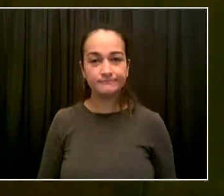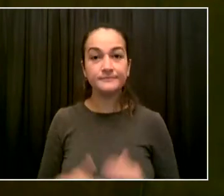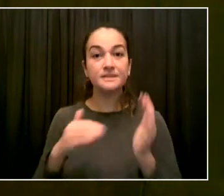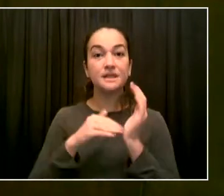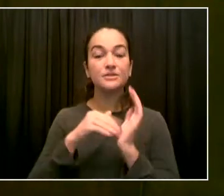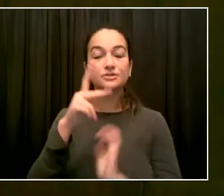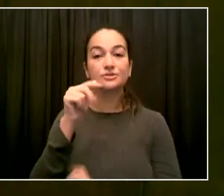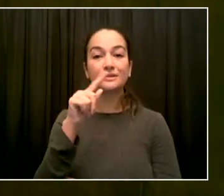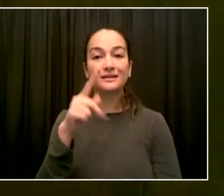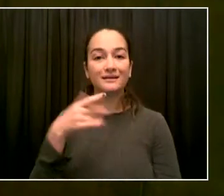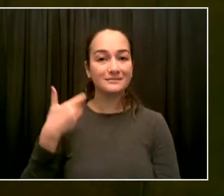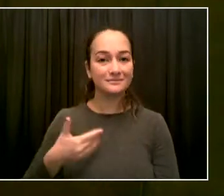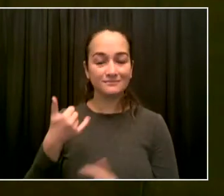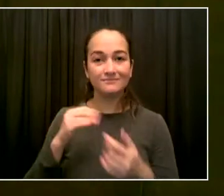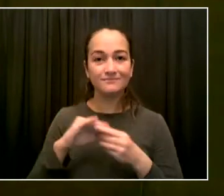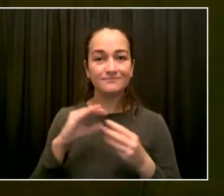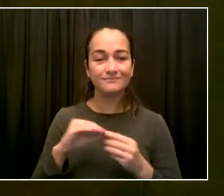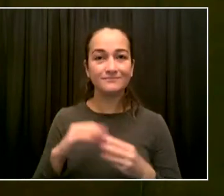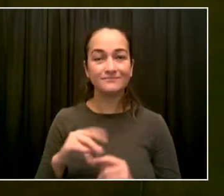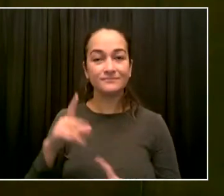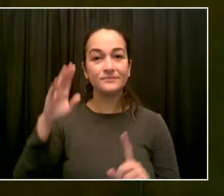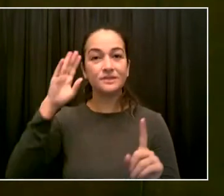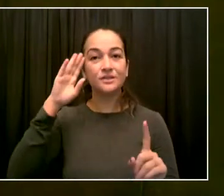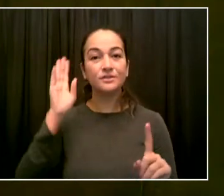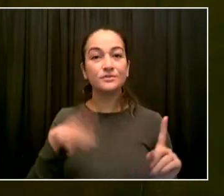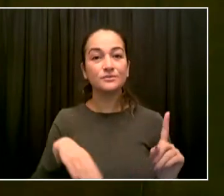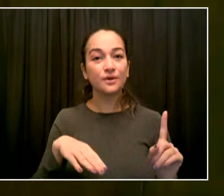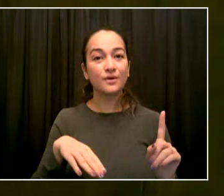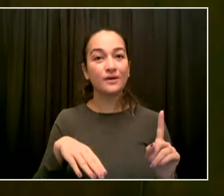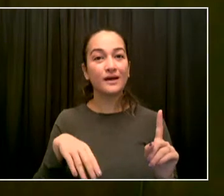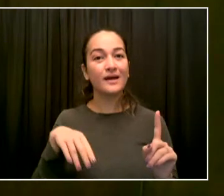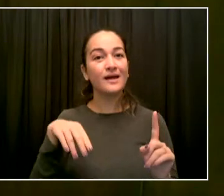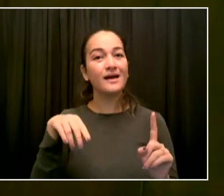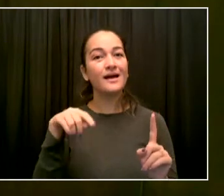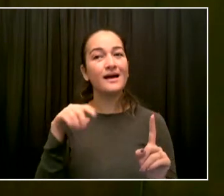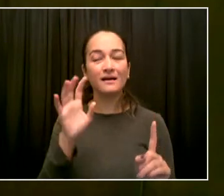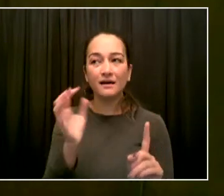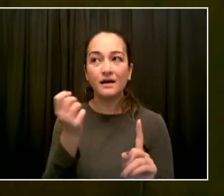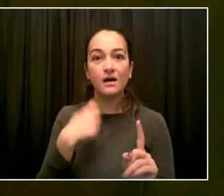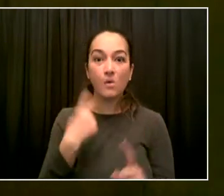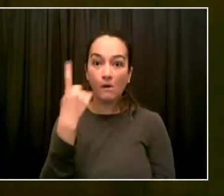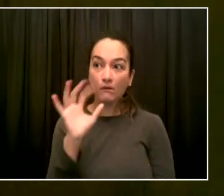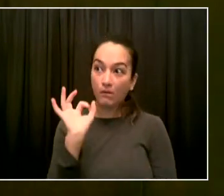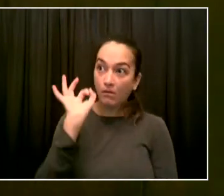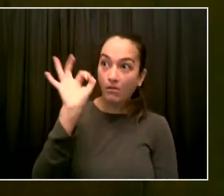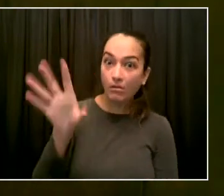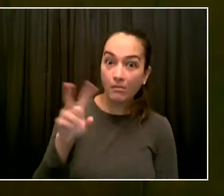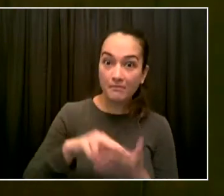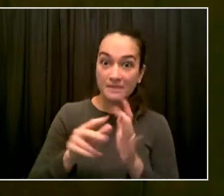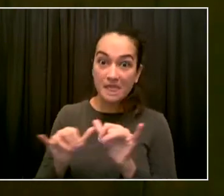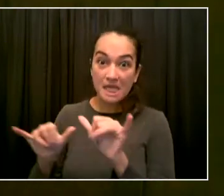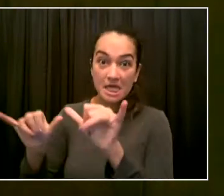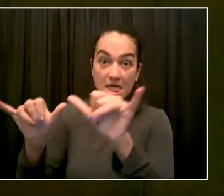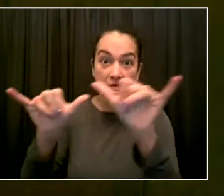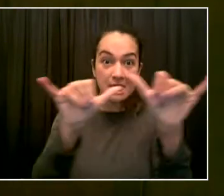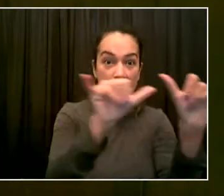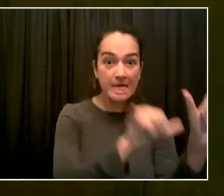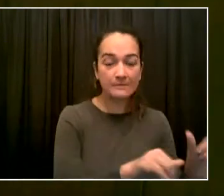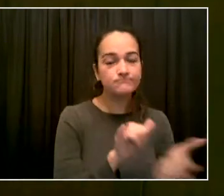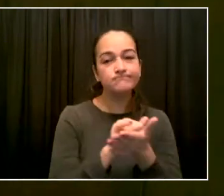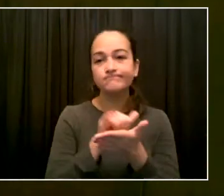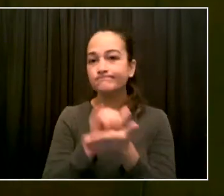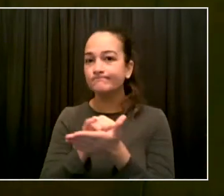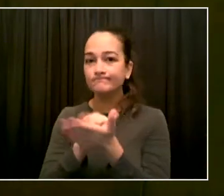children are together and closer than 3 feet doesn't mean that they're exposed to the case. So we would look at where the